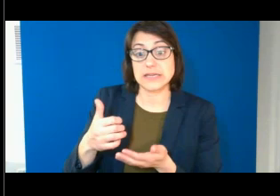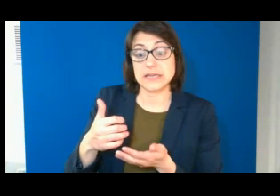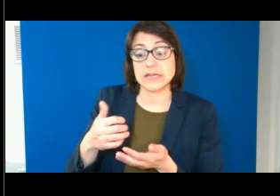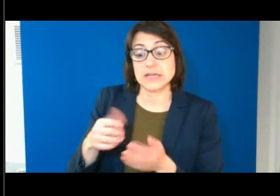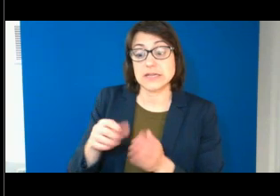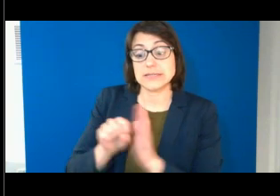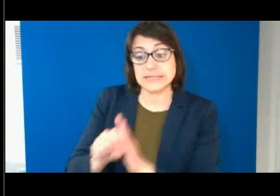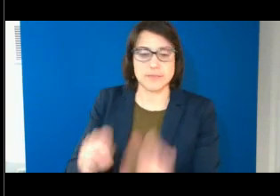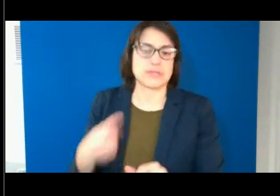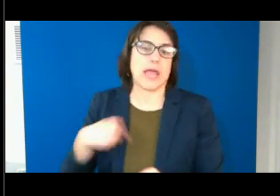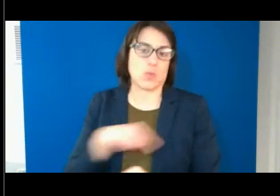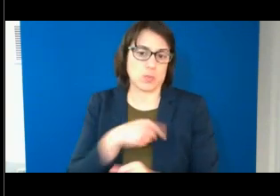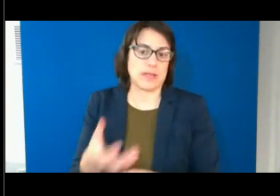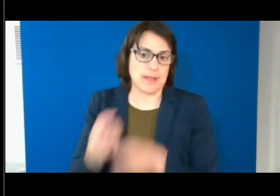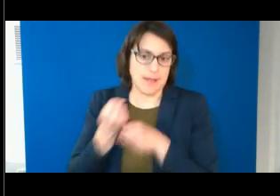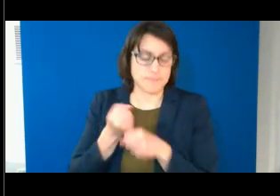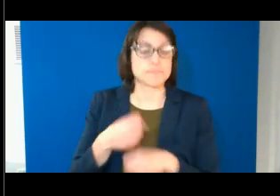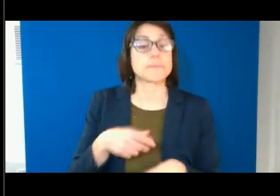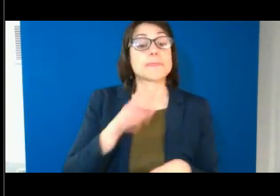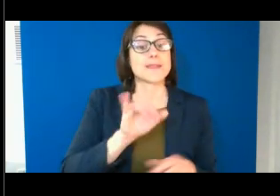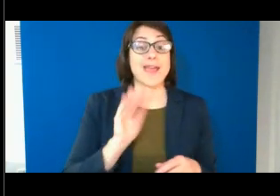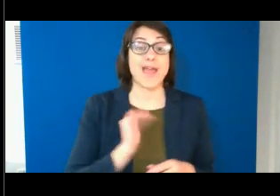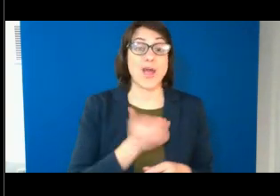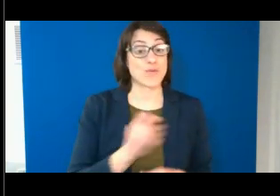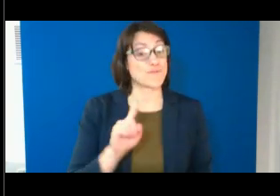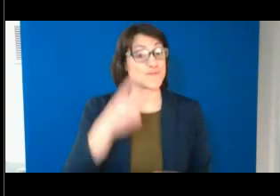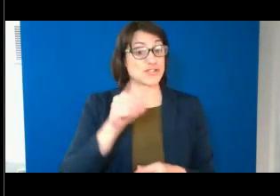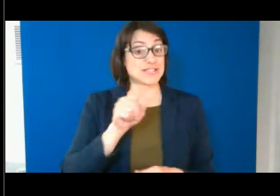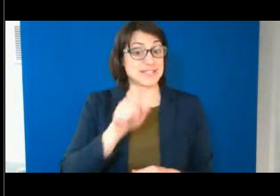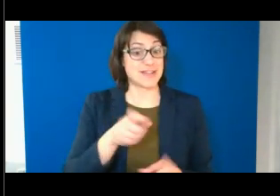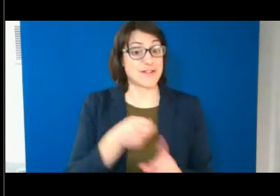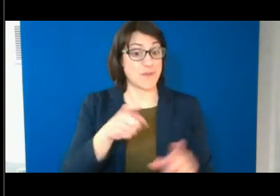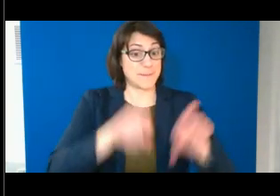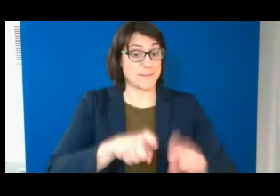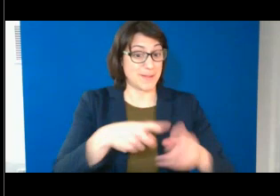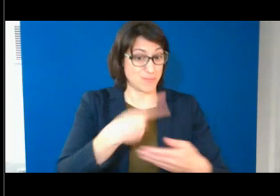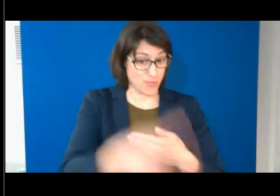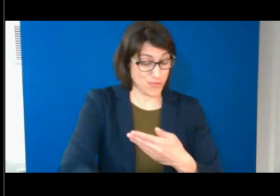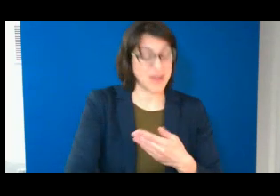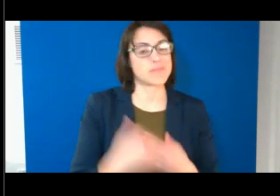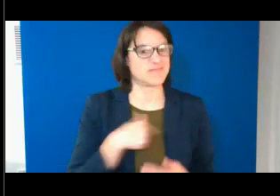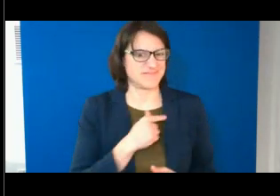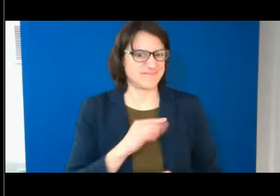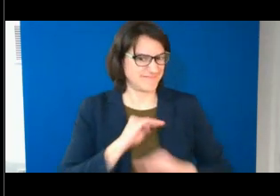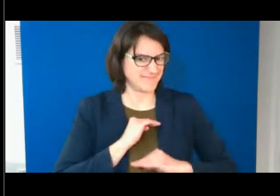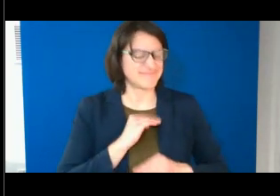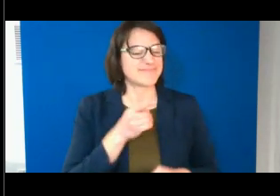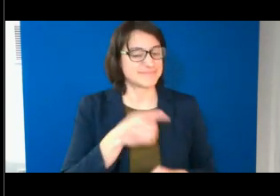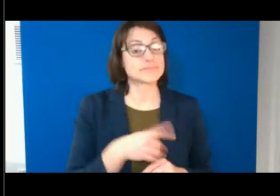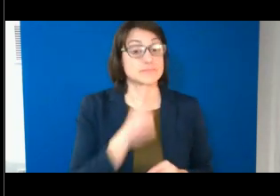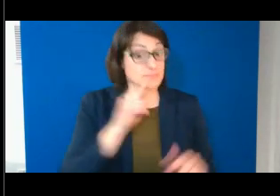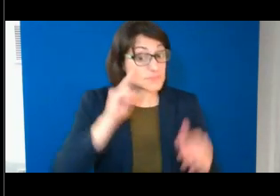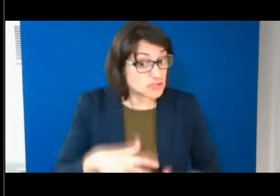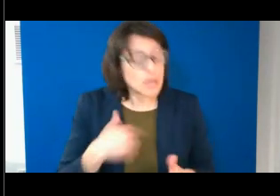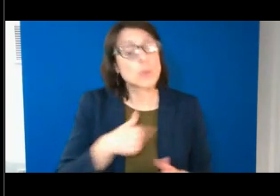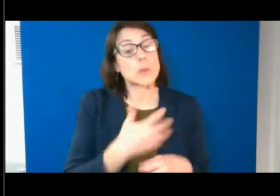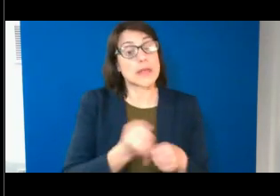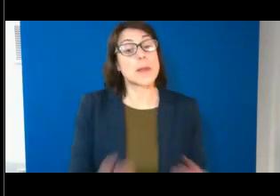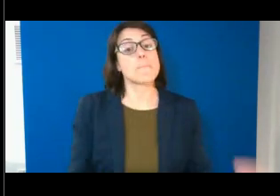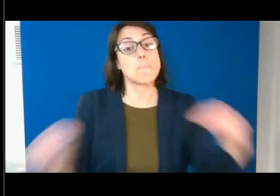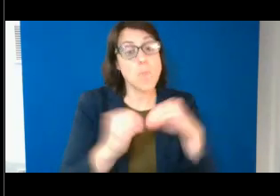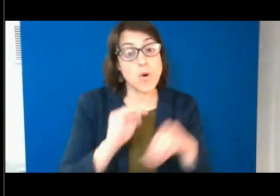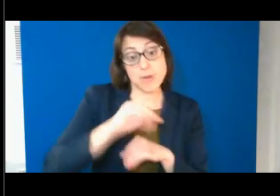this is our first bit of data. So this is the very first bit of data from this pilot that we're quite happy with. The shocking thing is we're actually getting more microplastics